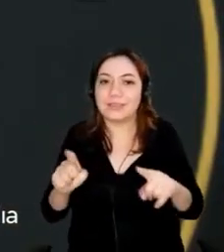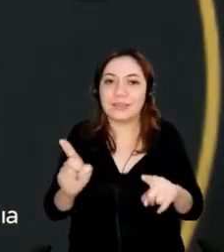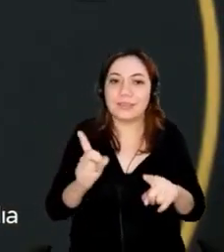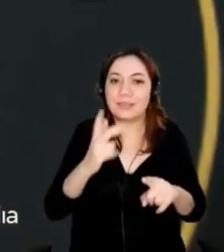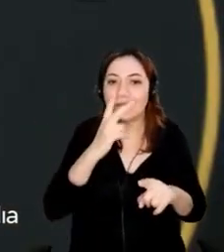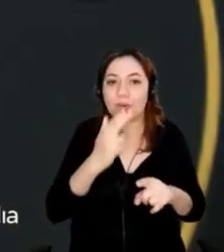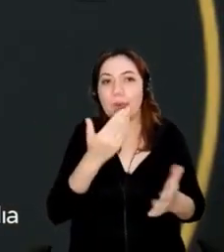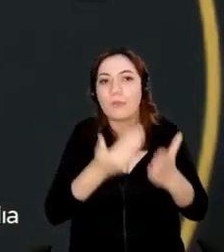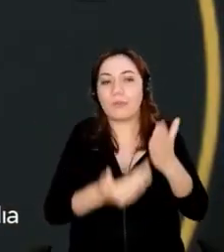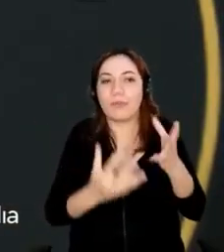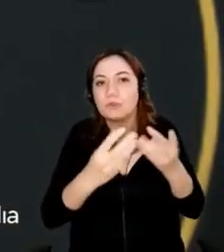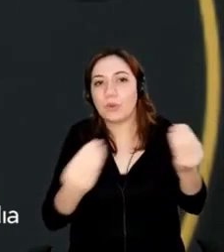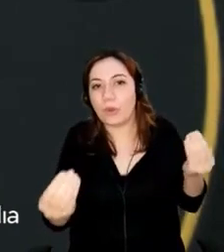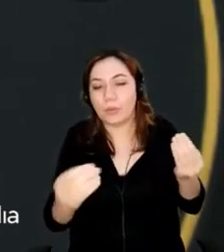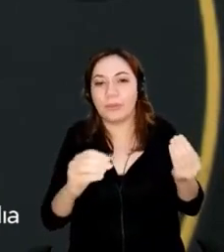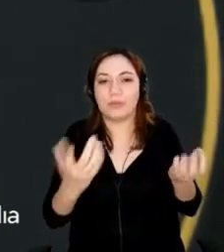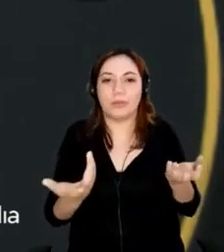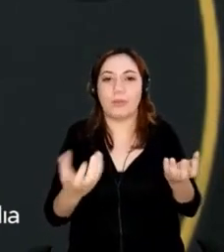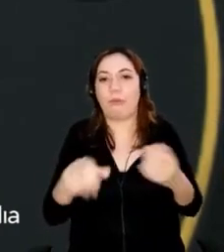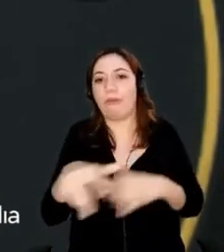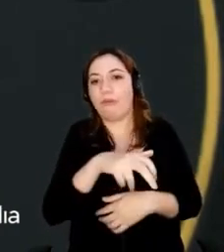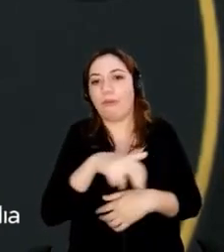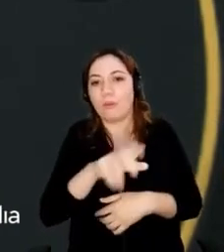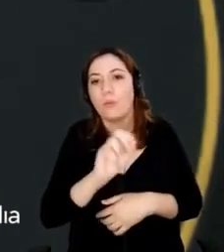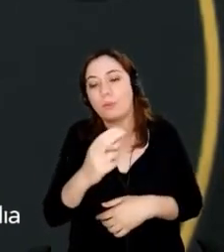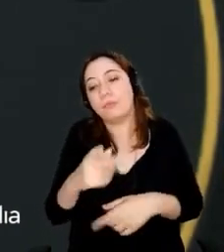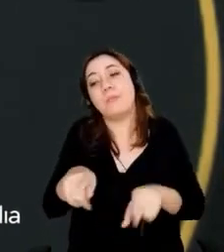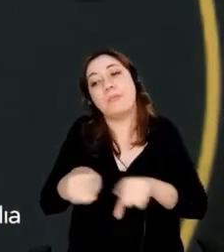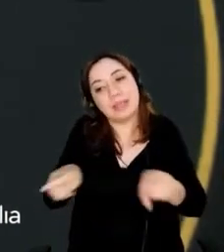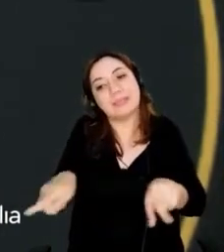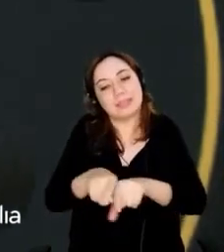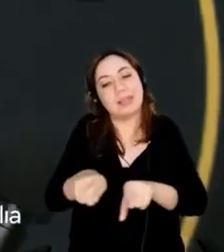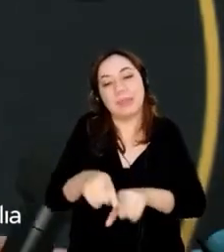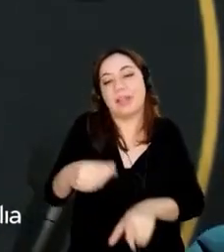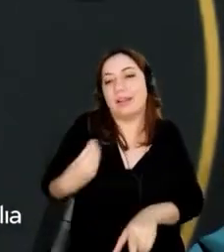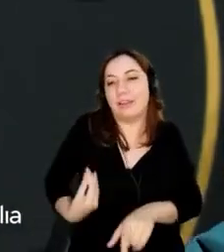living the life that a dog deserves to live.